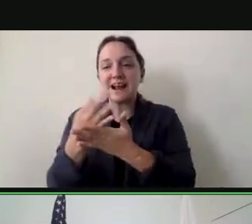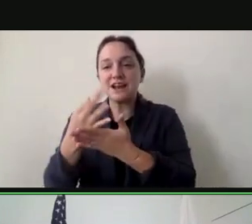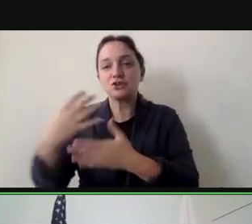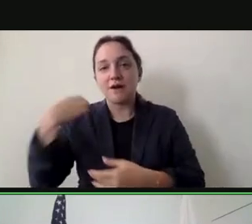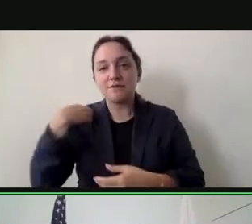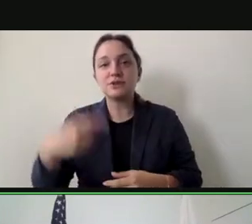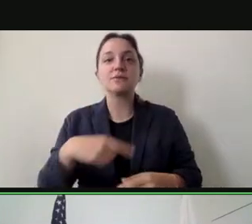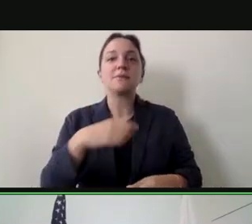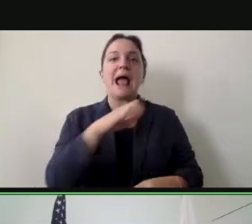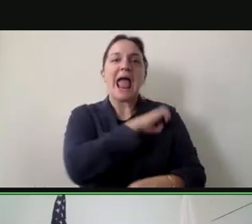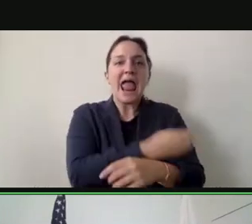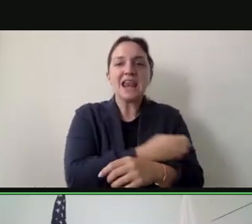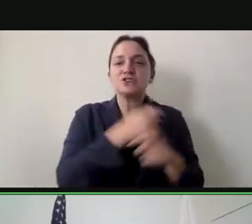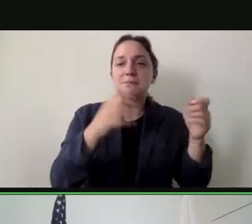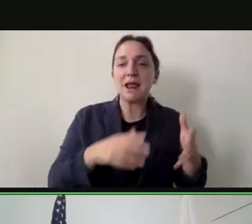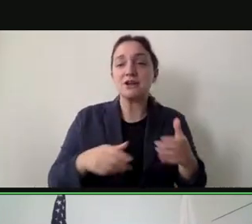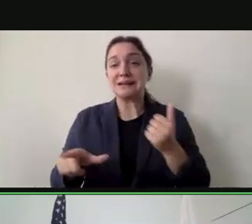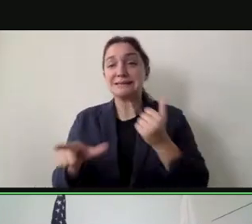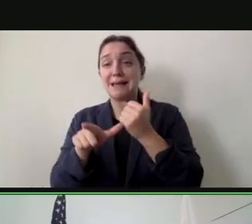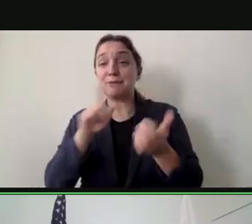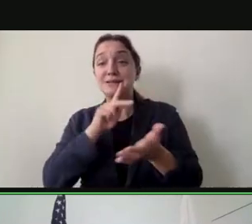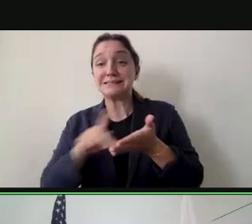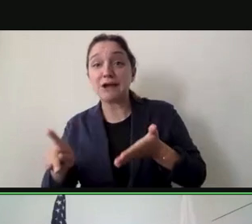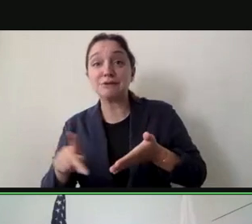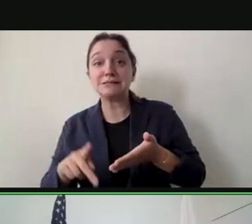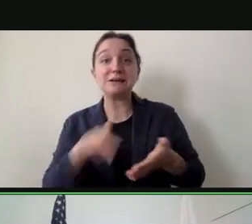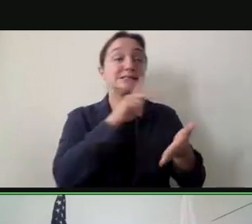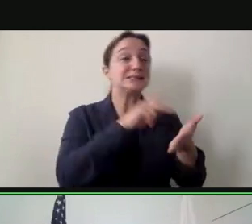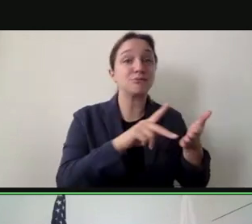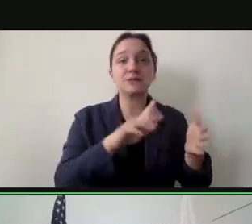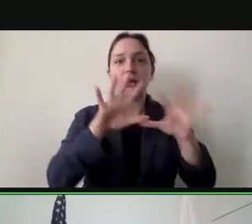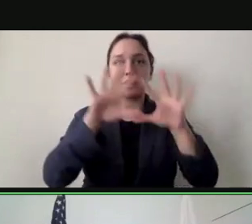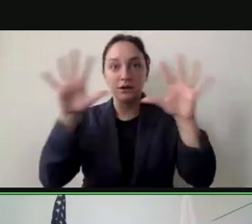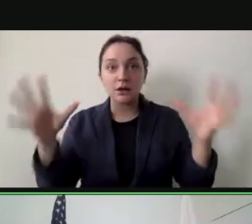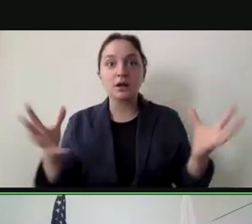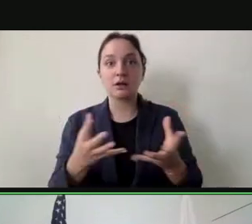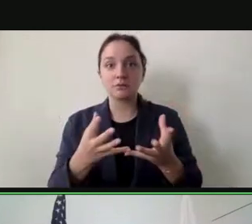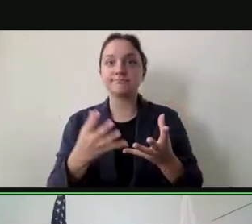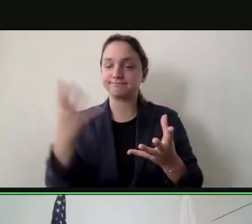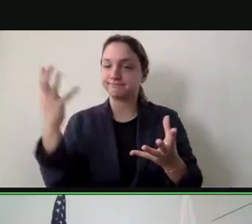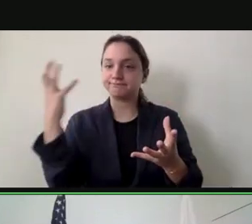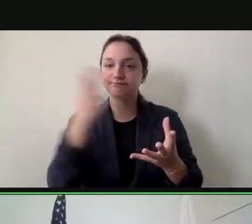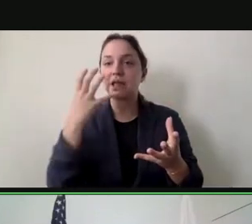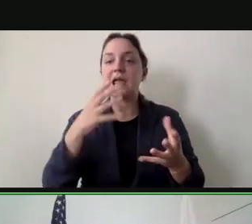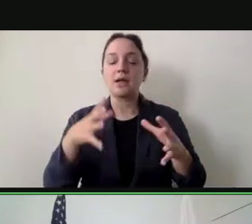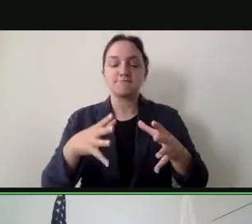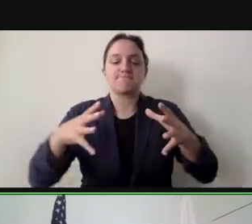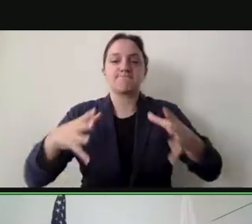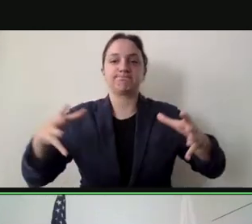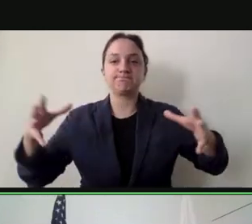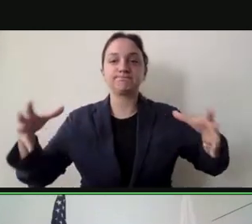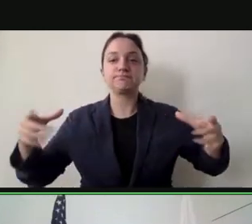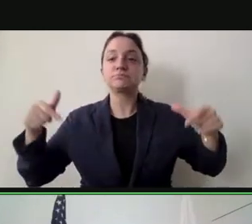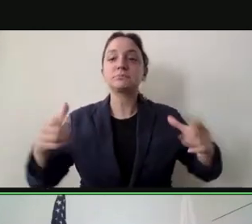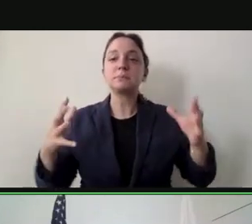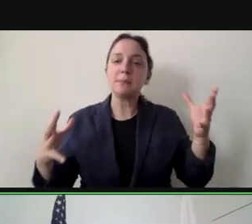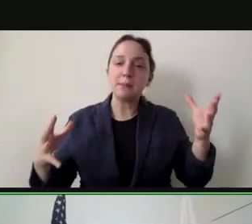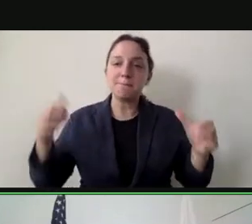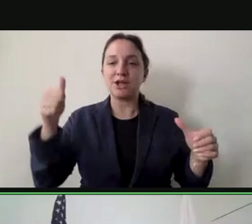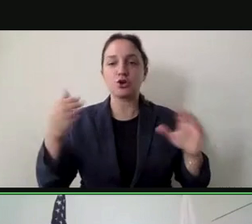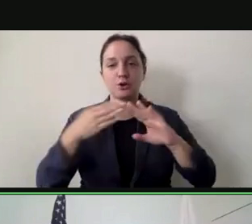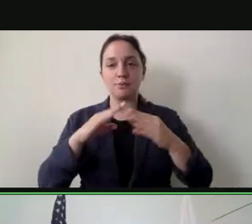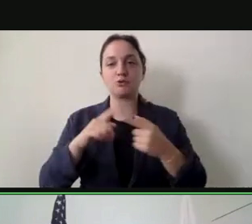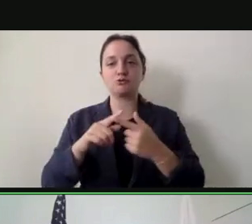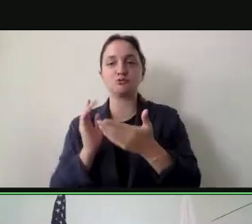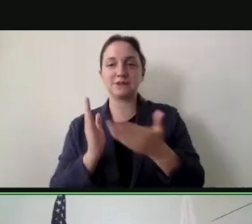energy managers and the fleet managers. And it is certainly a very large community that is delivering on the plan as a whole. Next